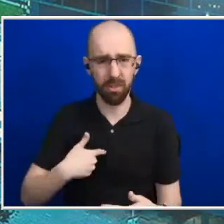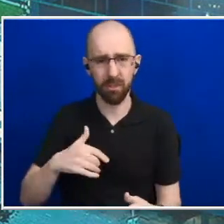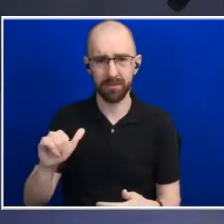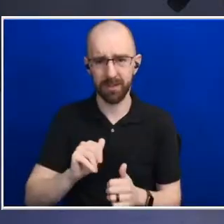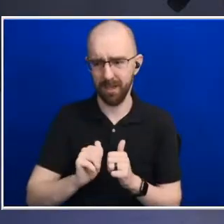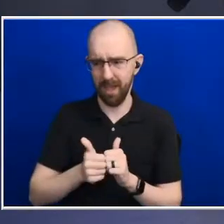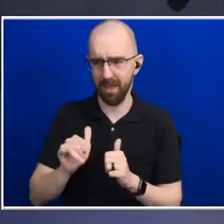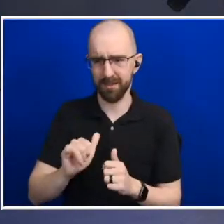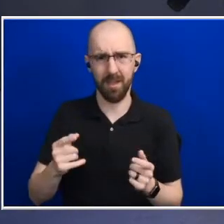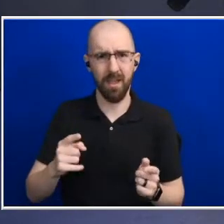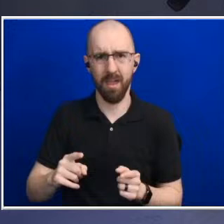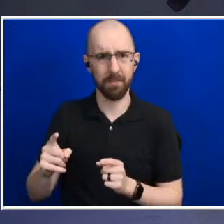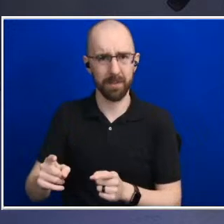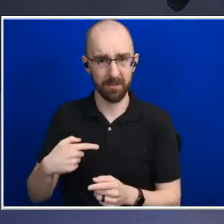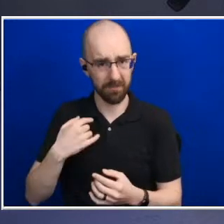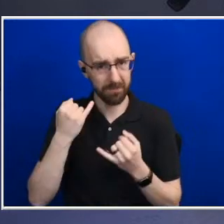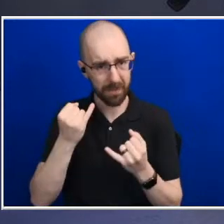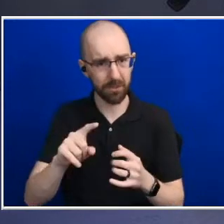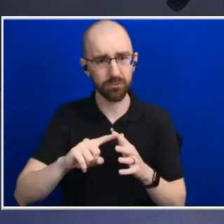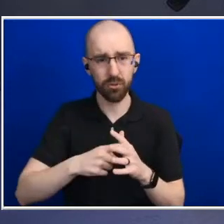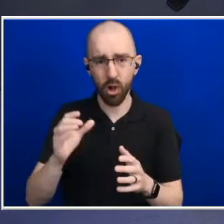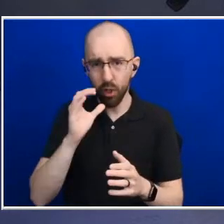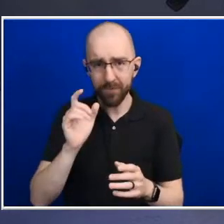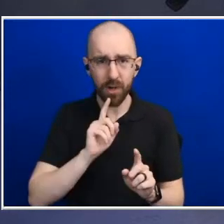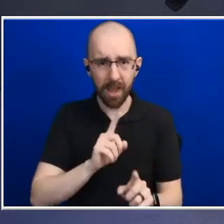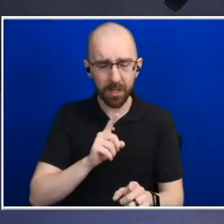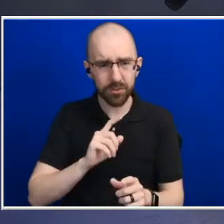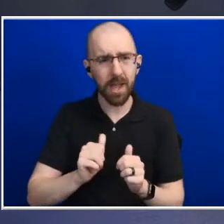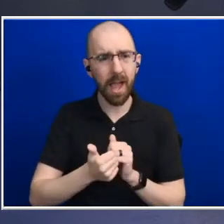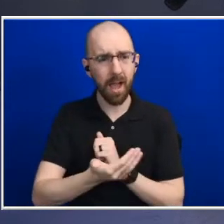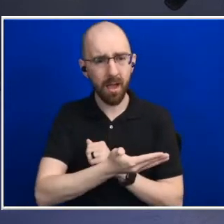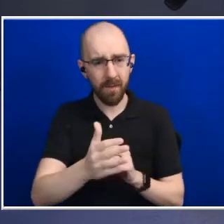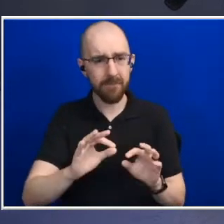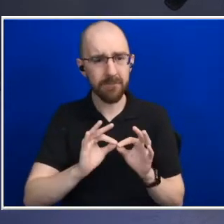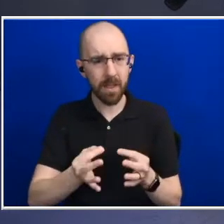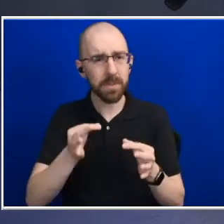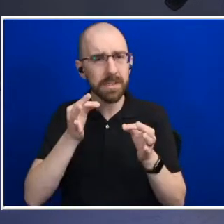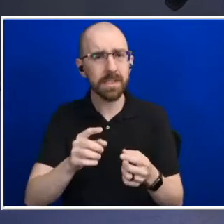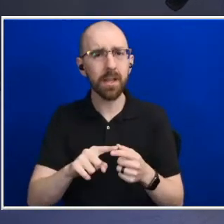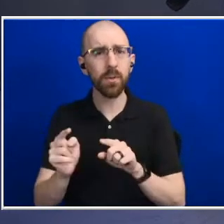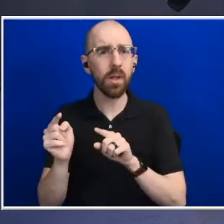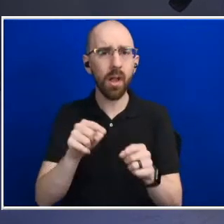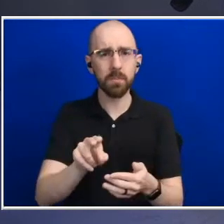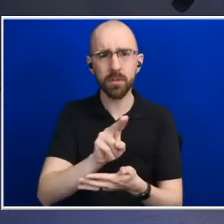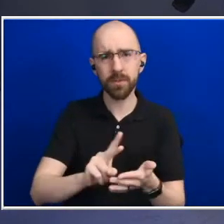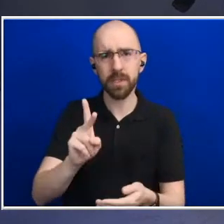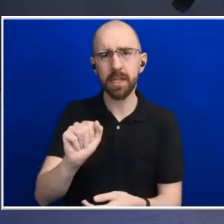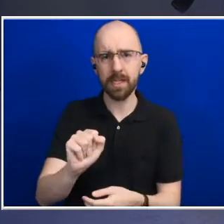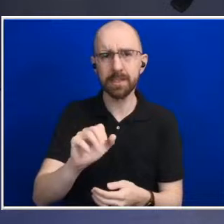I would imagine you start looking for answers. How did you as a family decide to come to the University of Kansas Cancer Center?